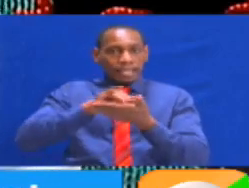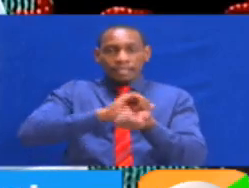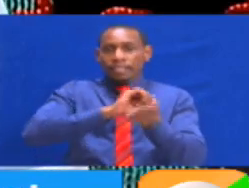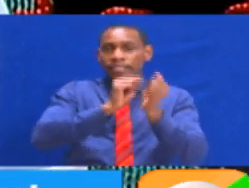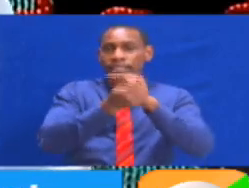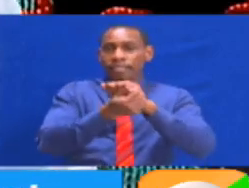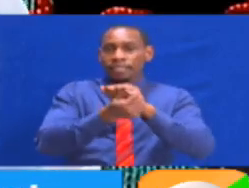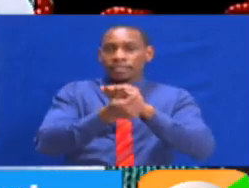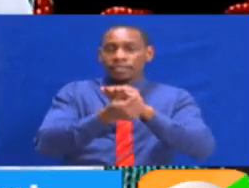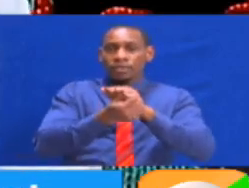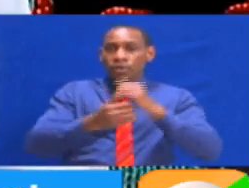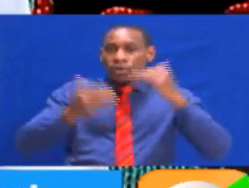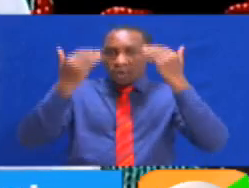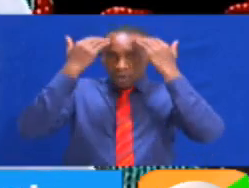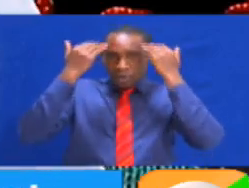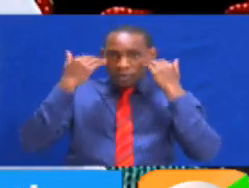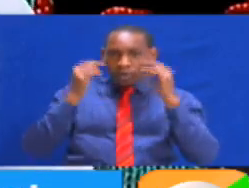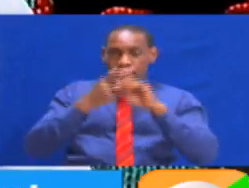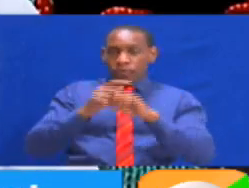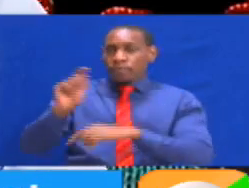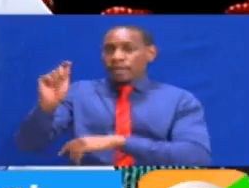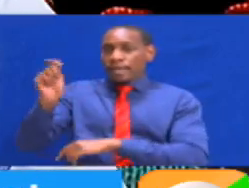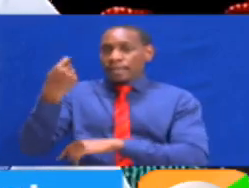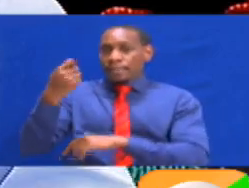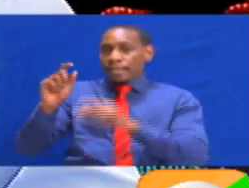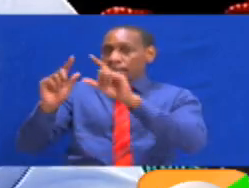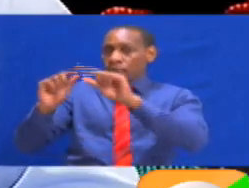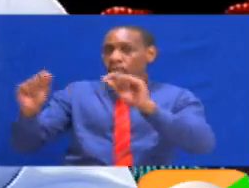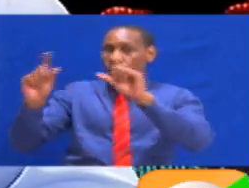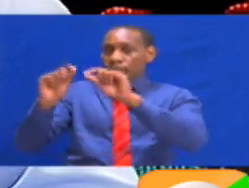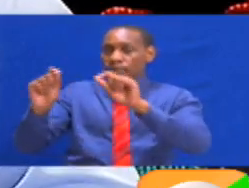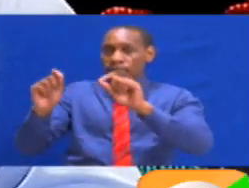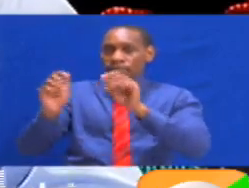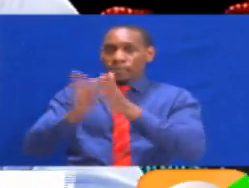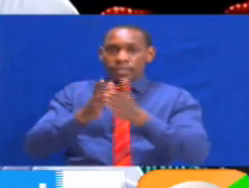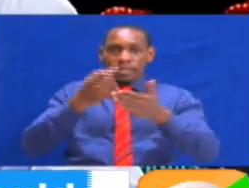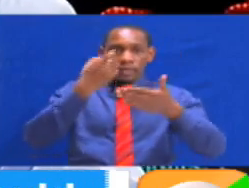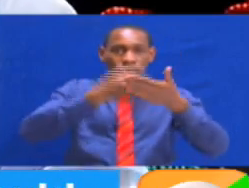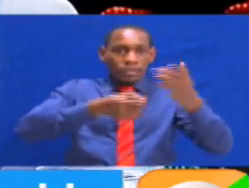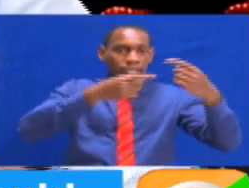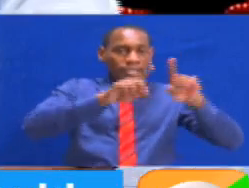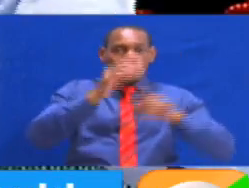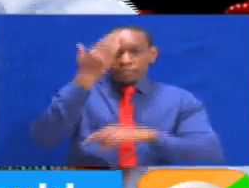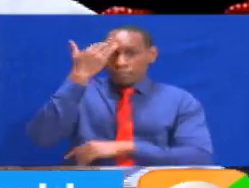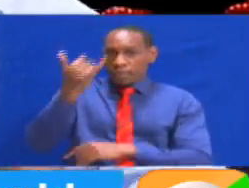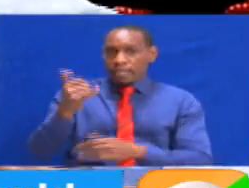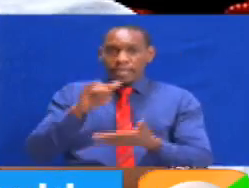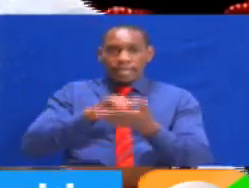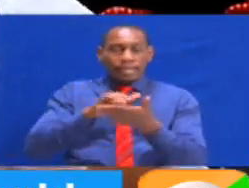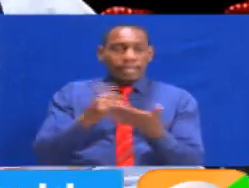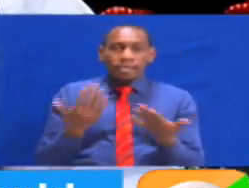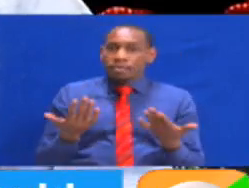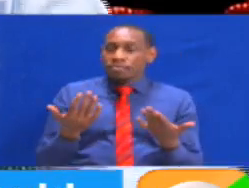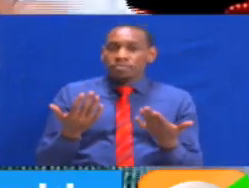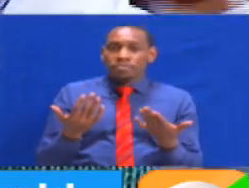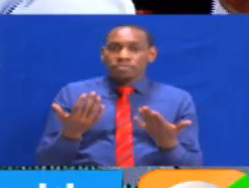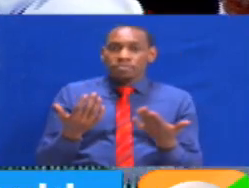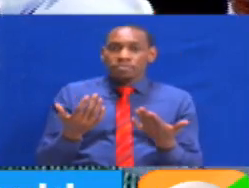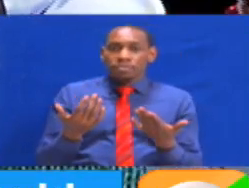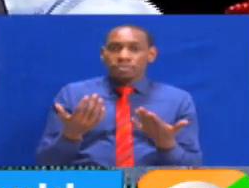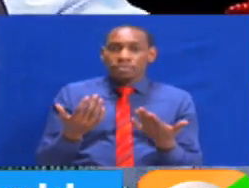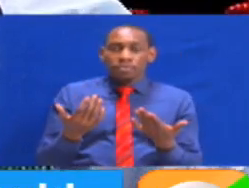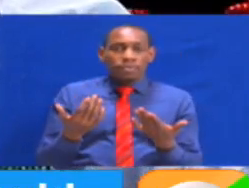our coat of arms from Harambe to at your own cost. Because that became the motto.